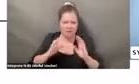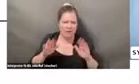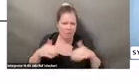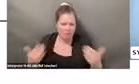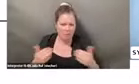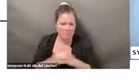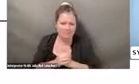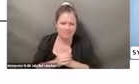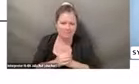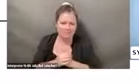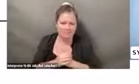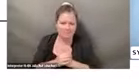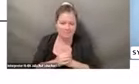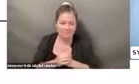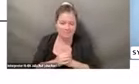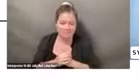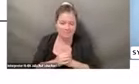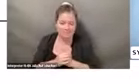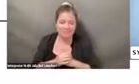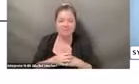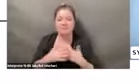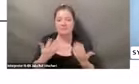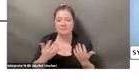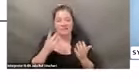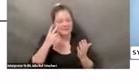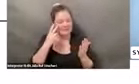Chapter 3